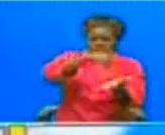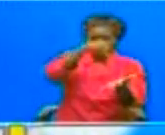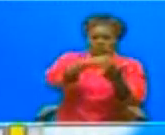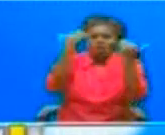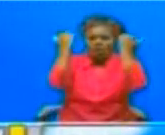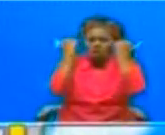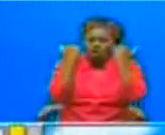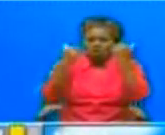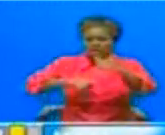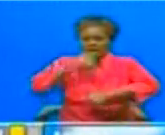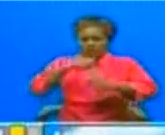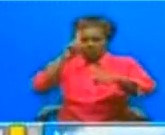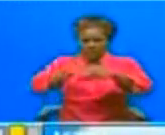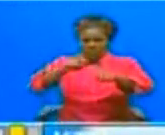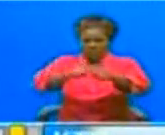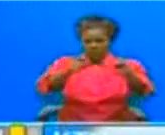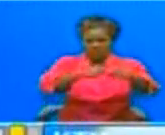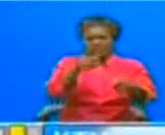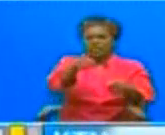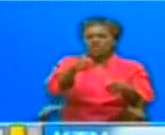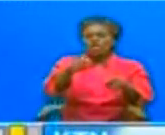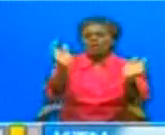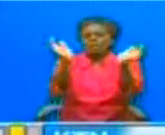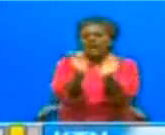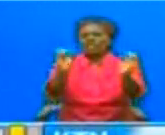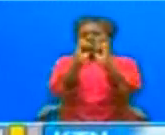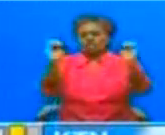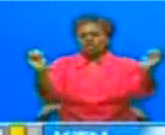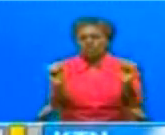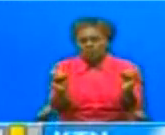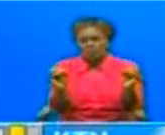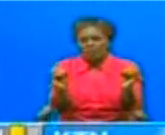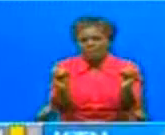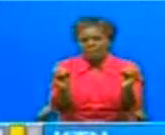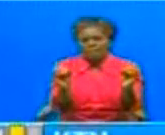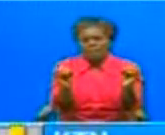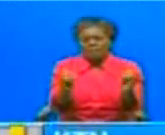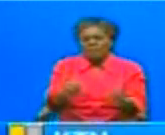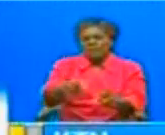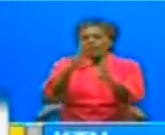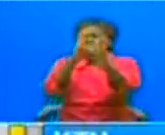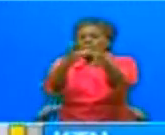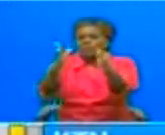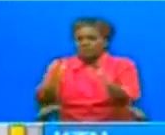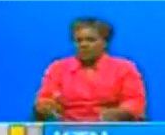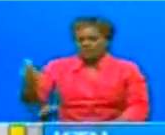court action where the breaches are not acted upon by the relevant institutions. Wilson Mburu, KTN Prime.